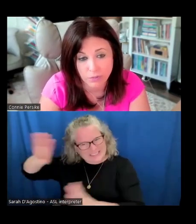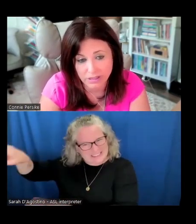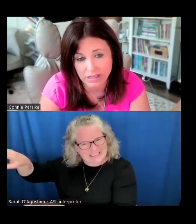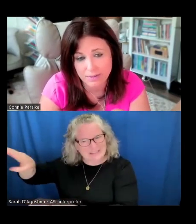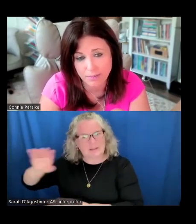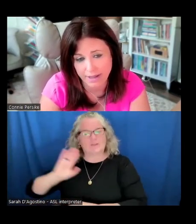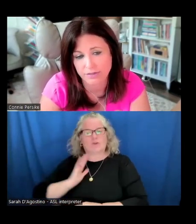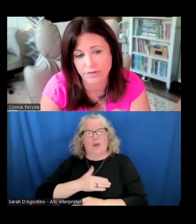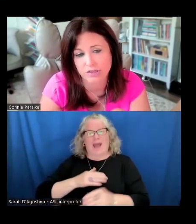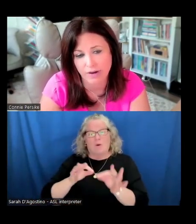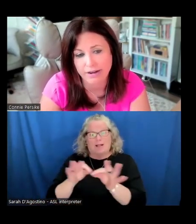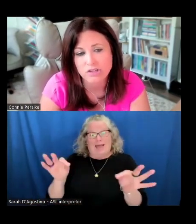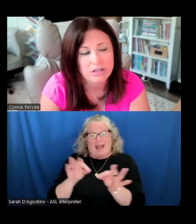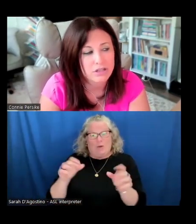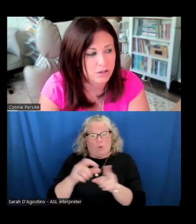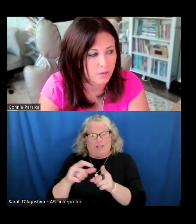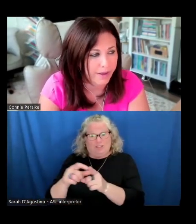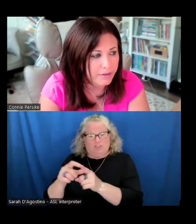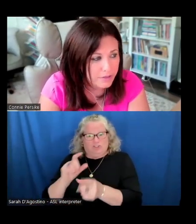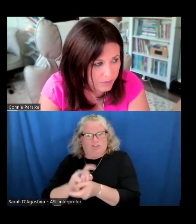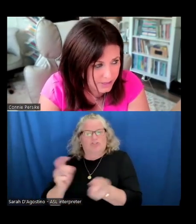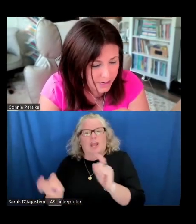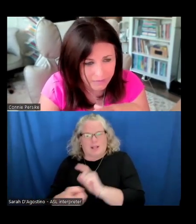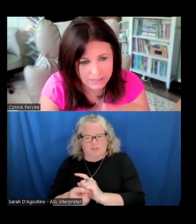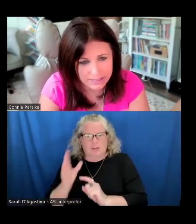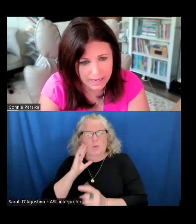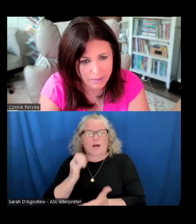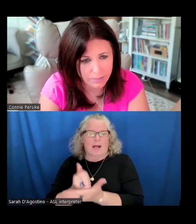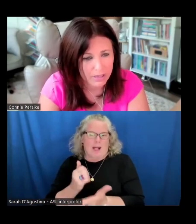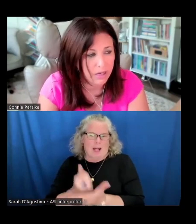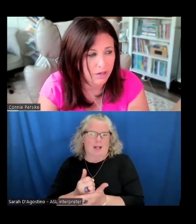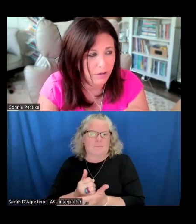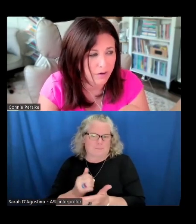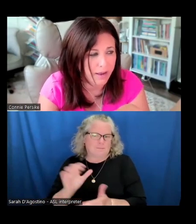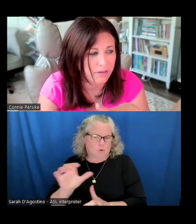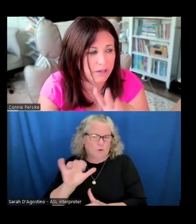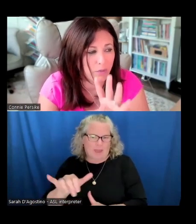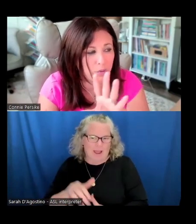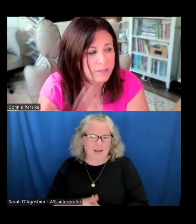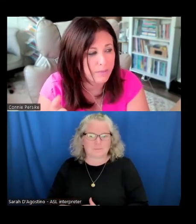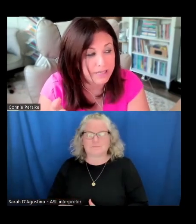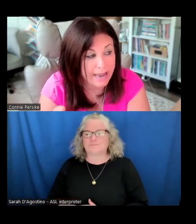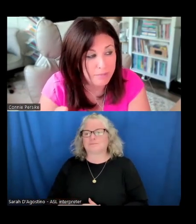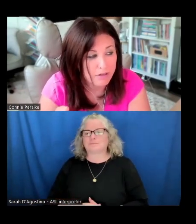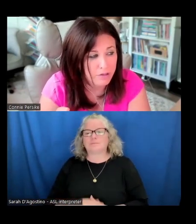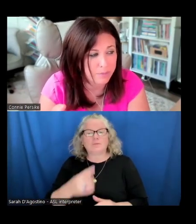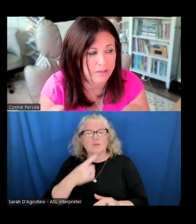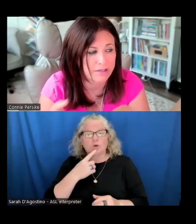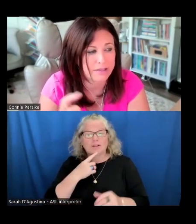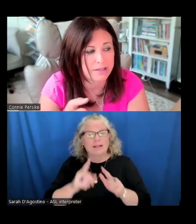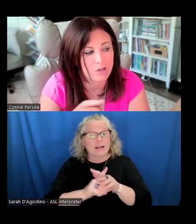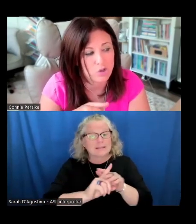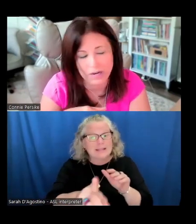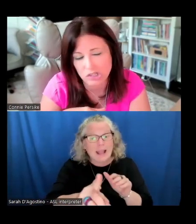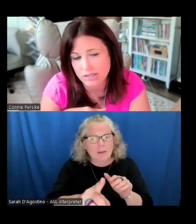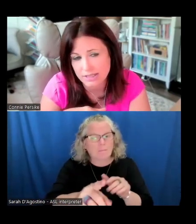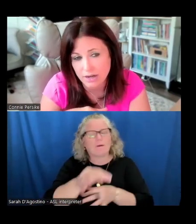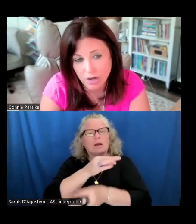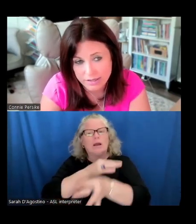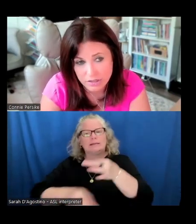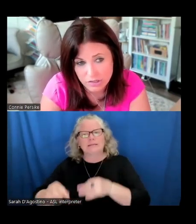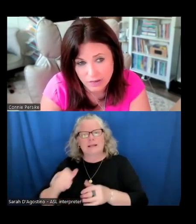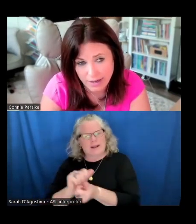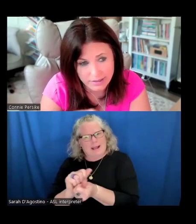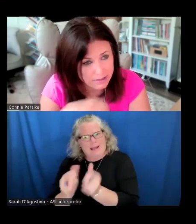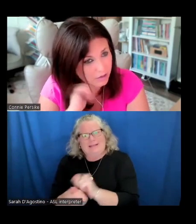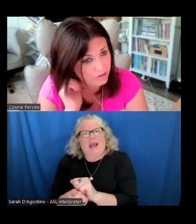be a really impactful strategy to do that. So instead of escape, they're having adaptive responses to situations that